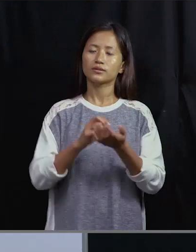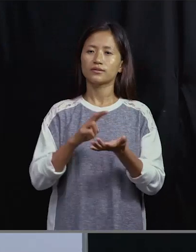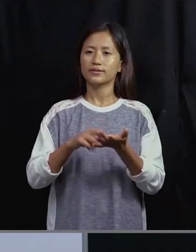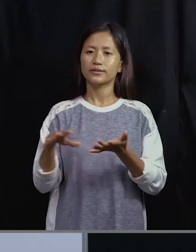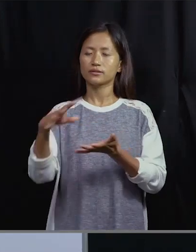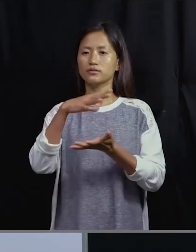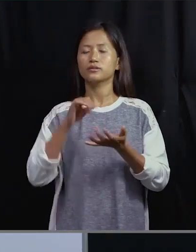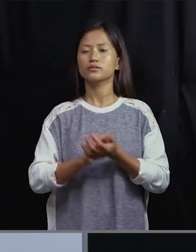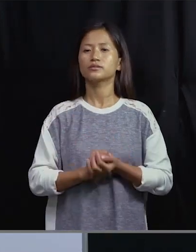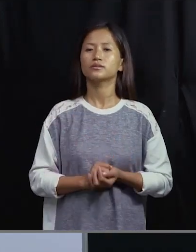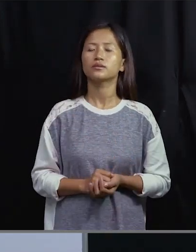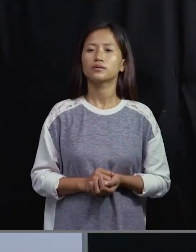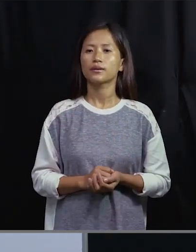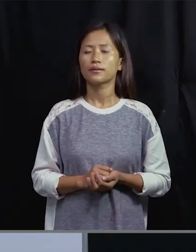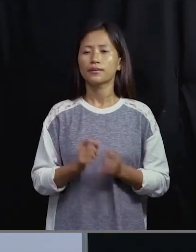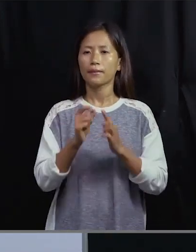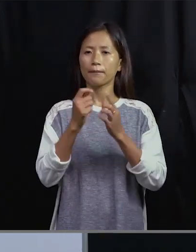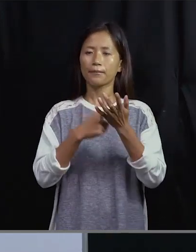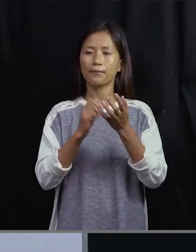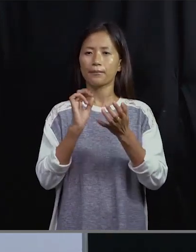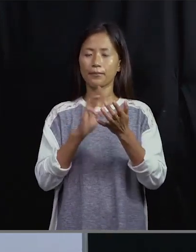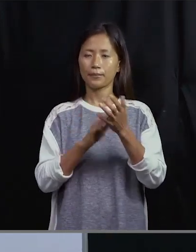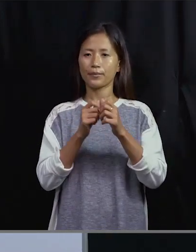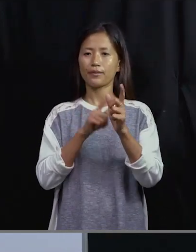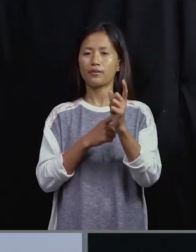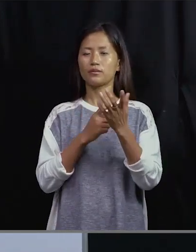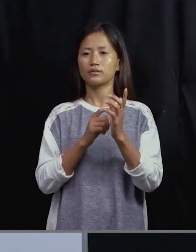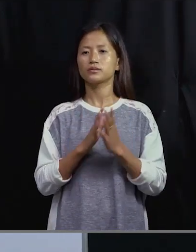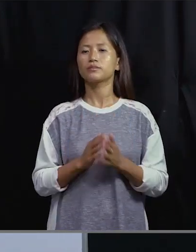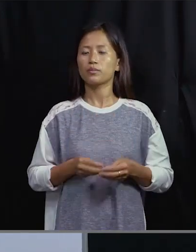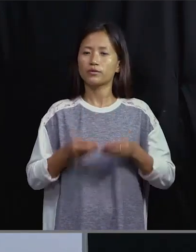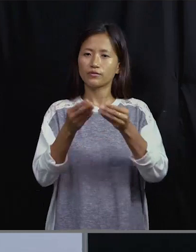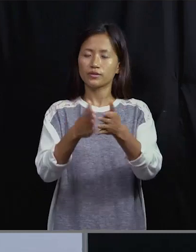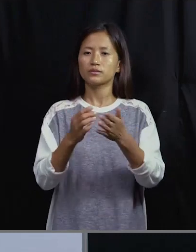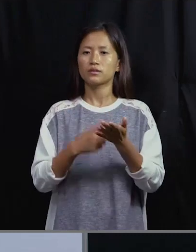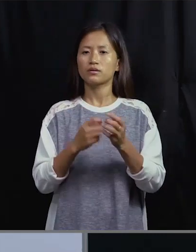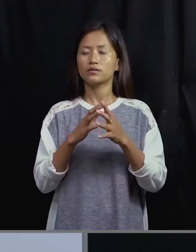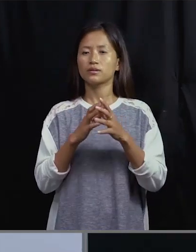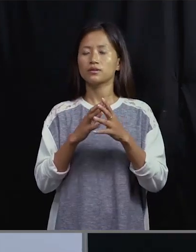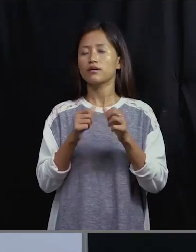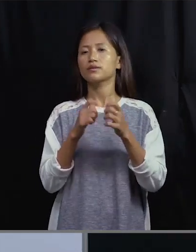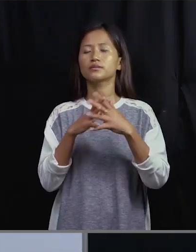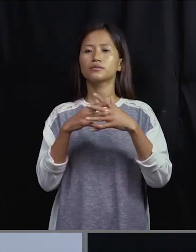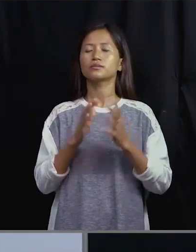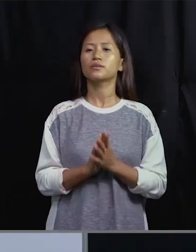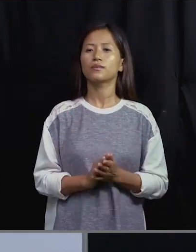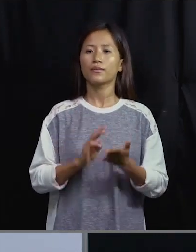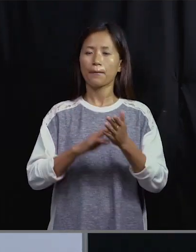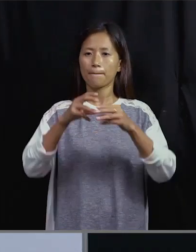in primary industry, what happens is that natural resources are used to provide raw material, okay? So primary